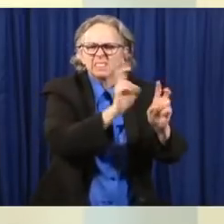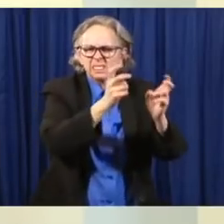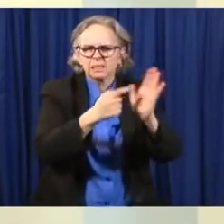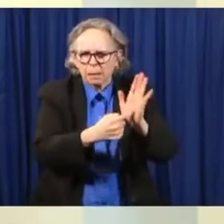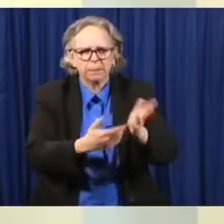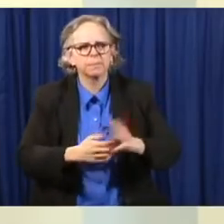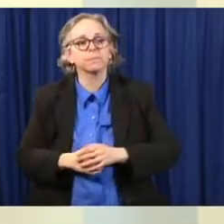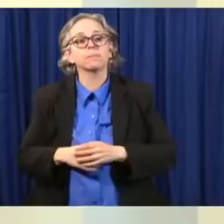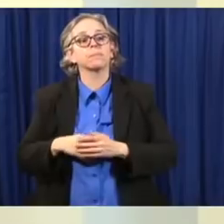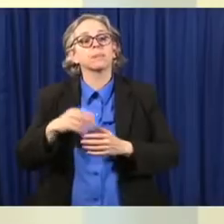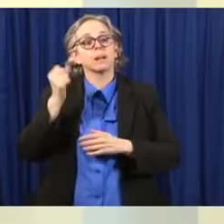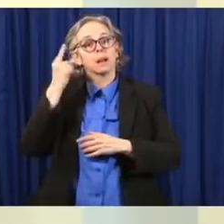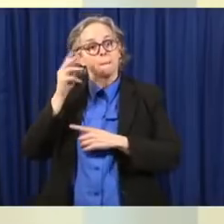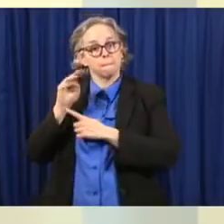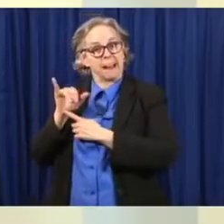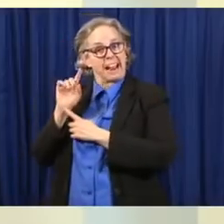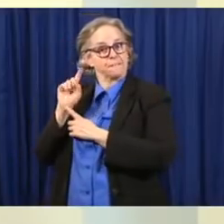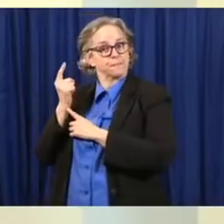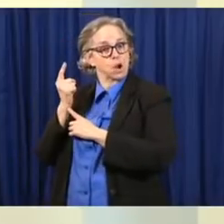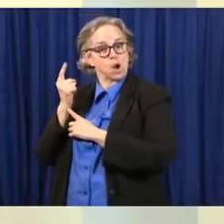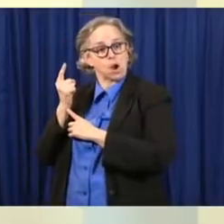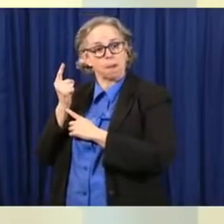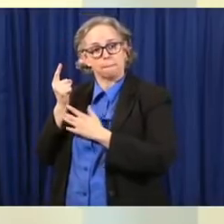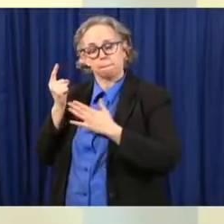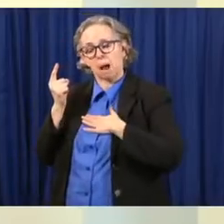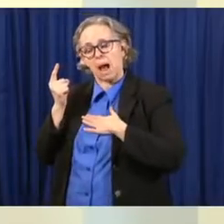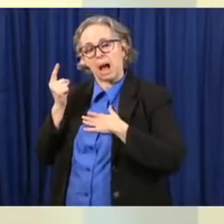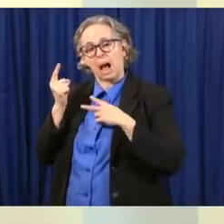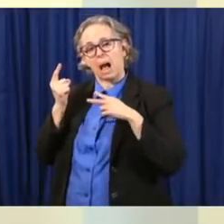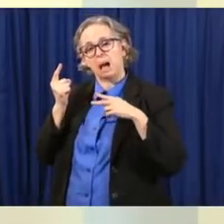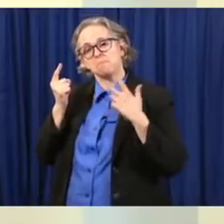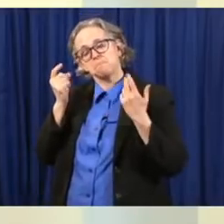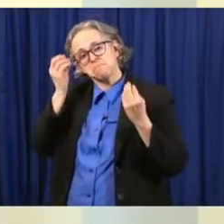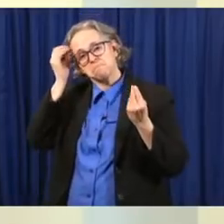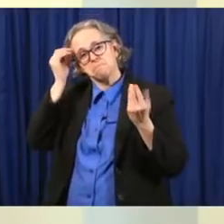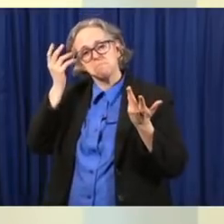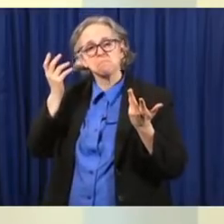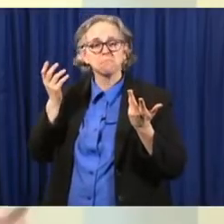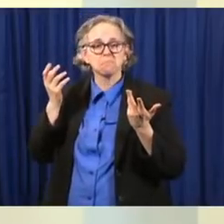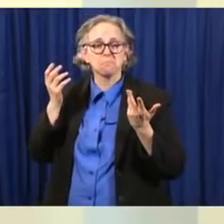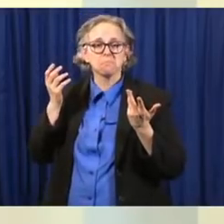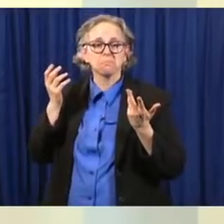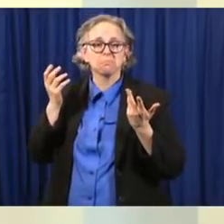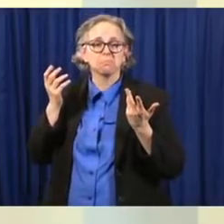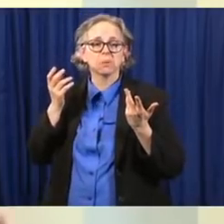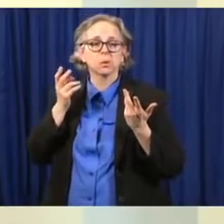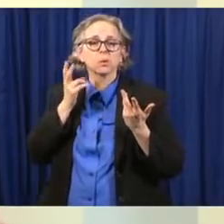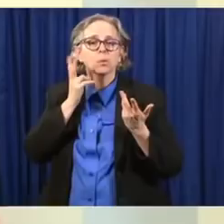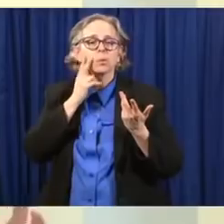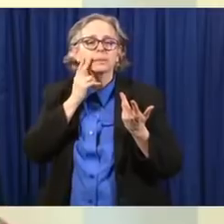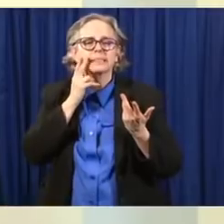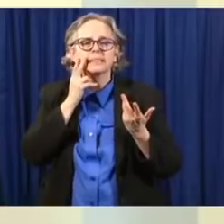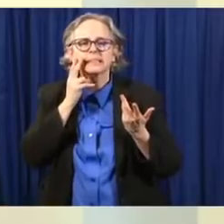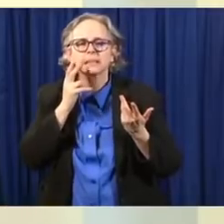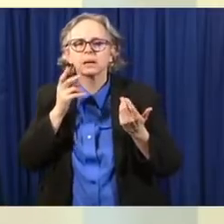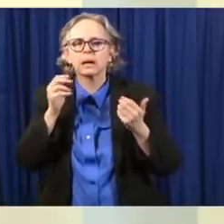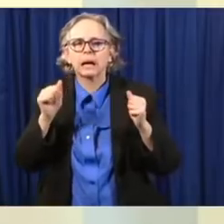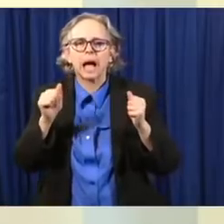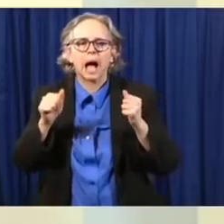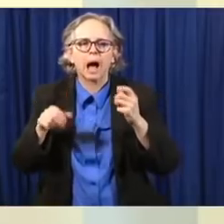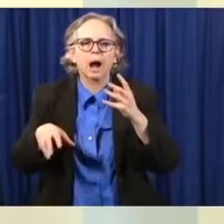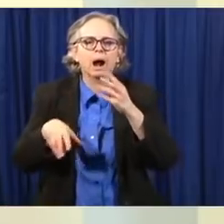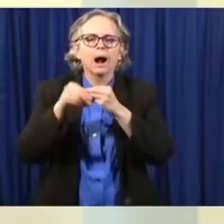really a kind of revisit of all of that and seeing what else could be almost made more essential and how can you expand that